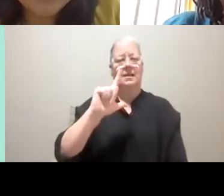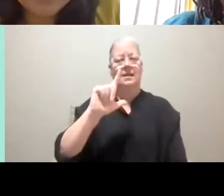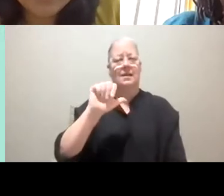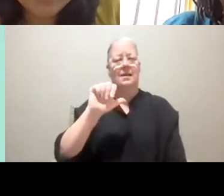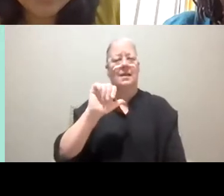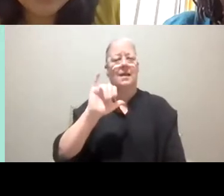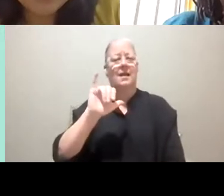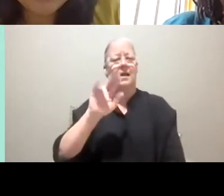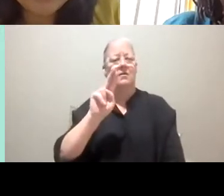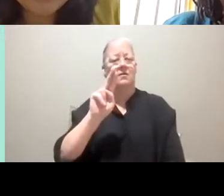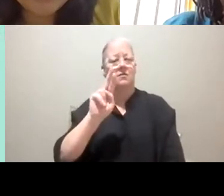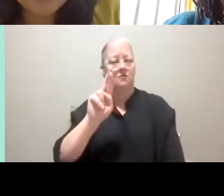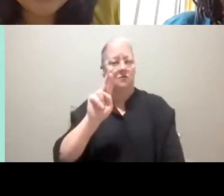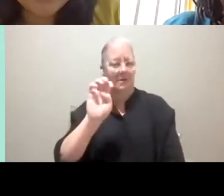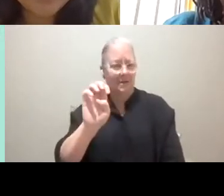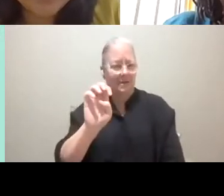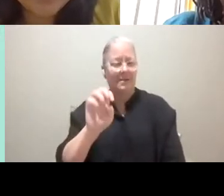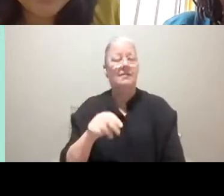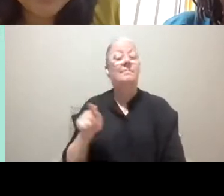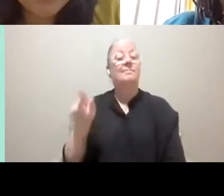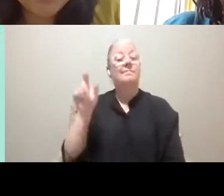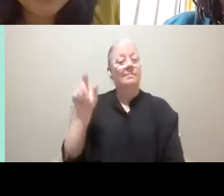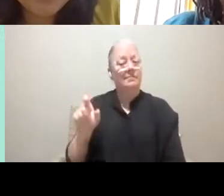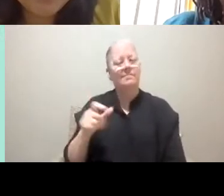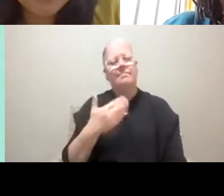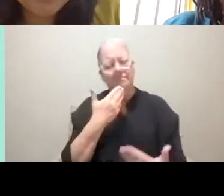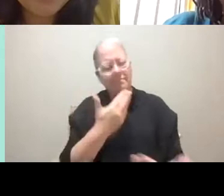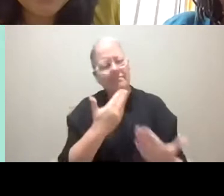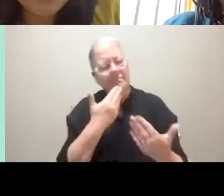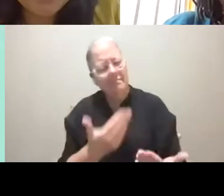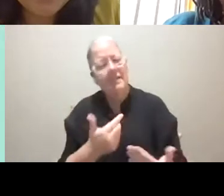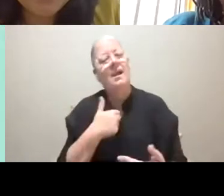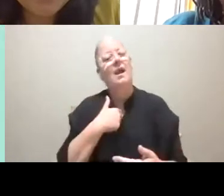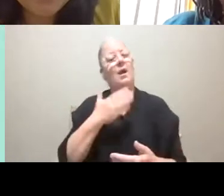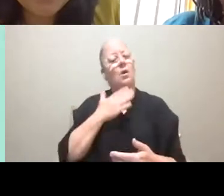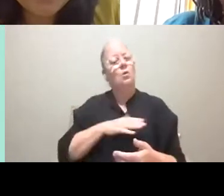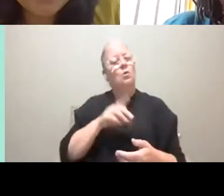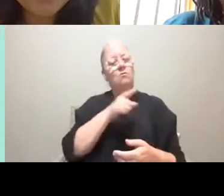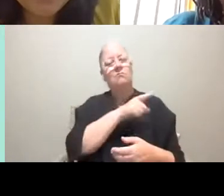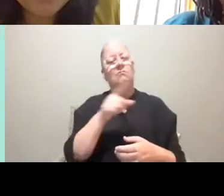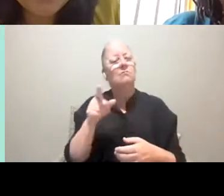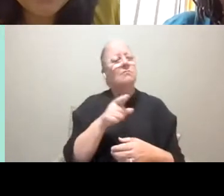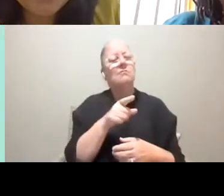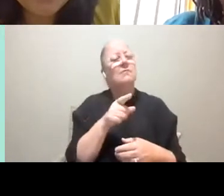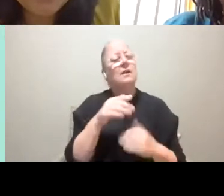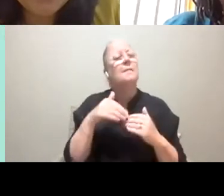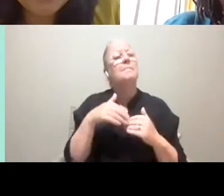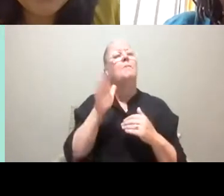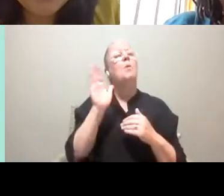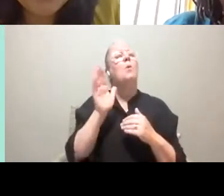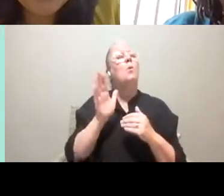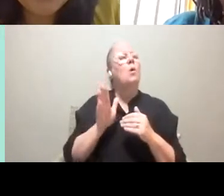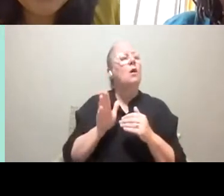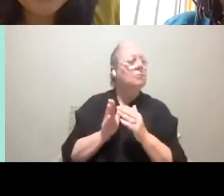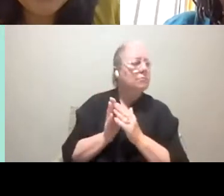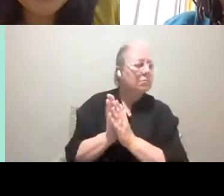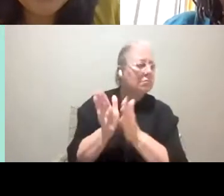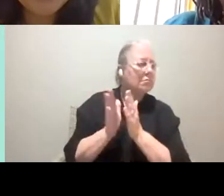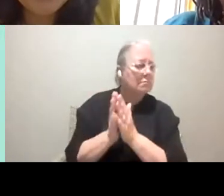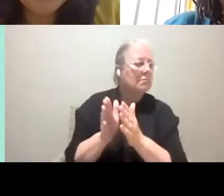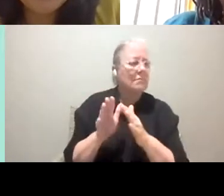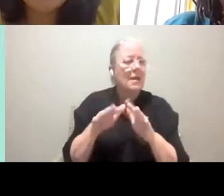this detailed answer. Can you elaborate how you are monitoring accessibility